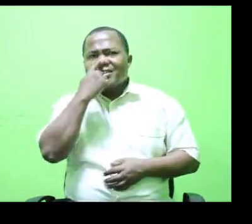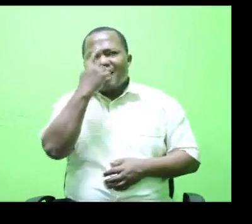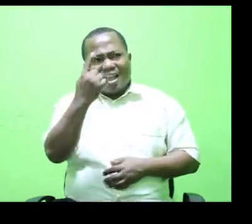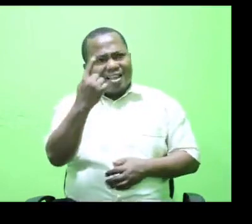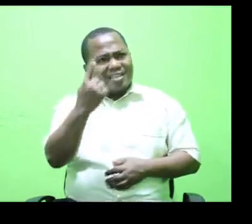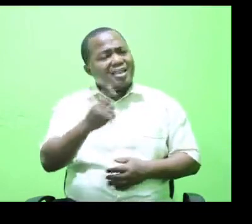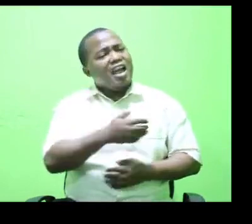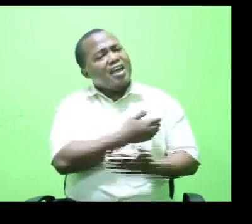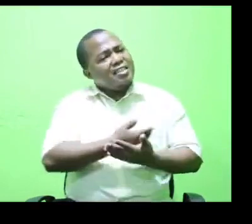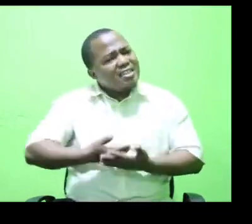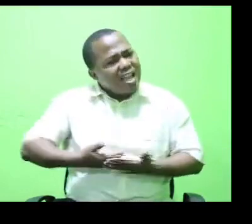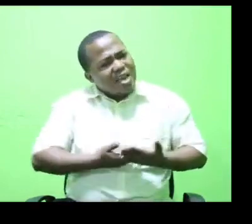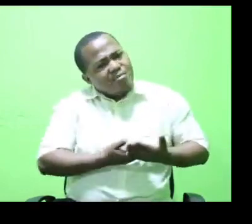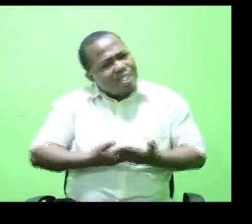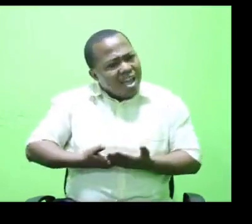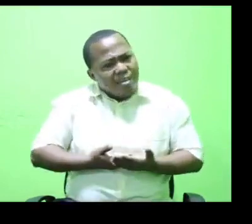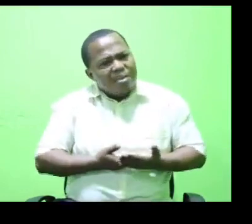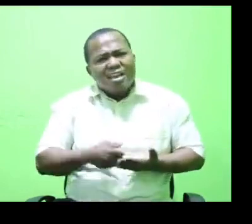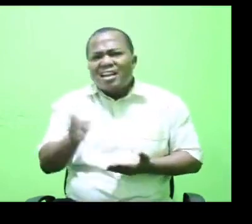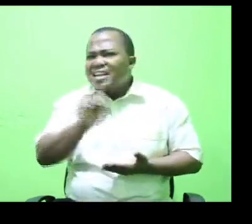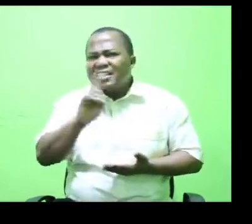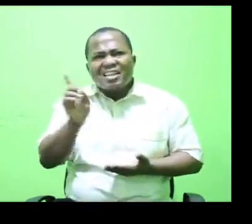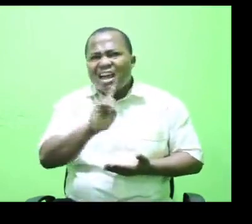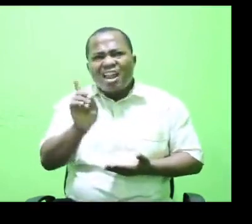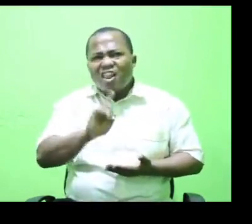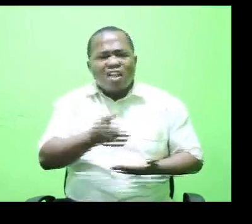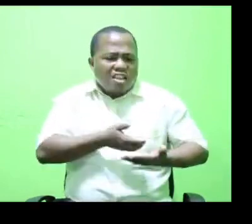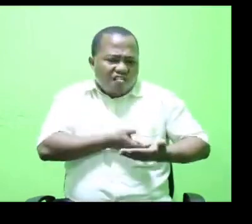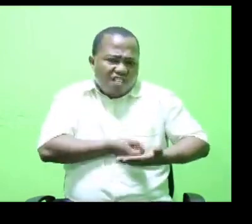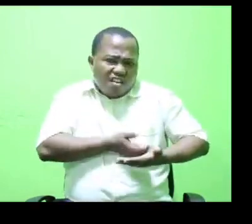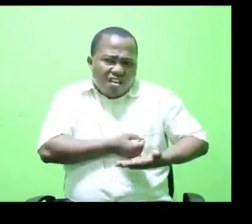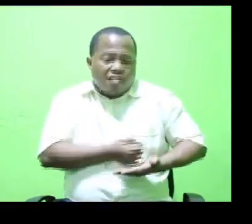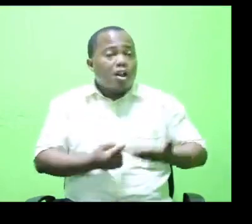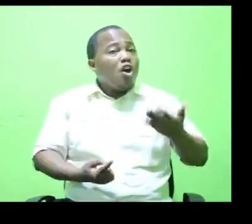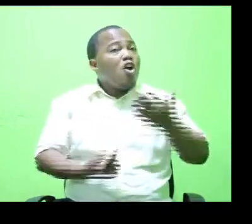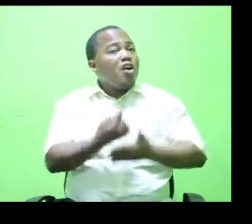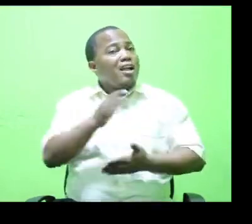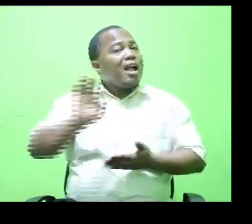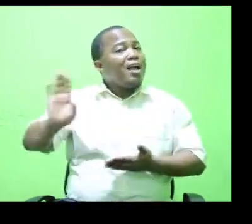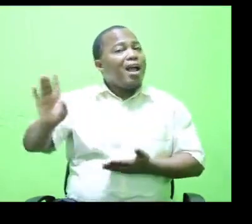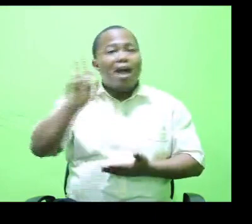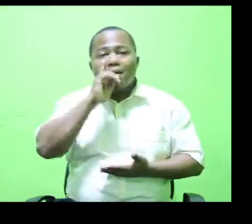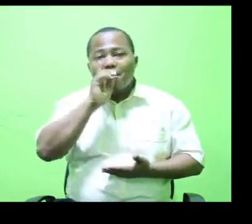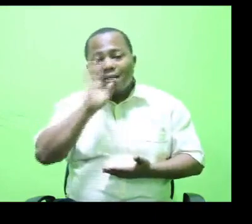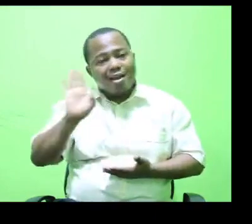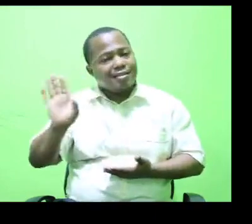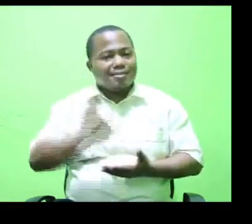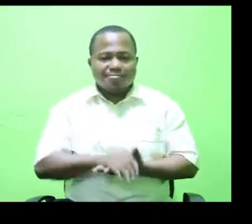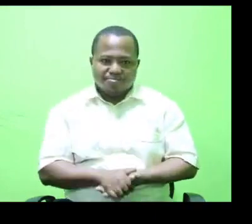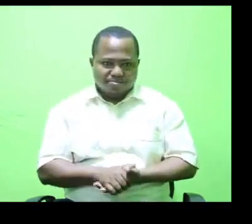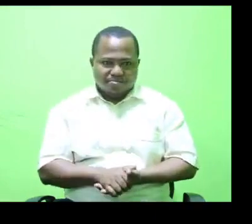baby that did not get a breastfeed from her or his mother?